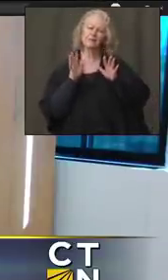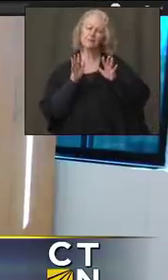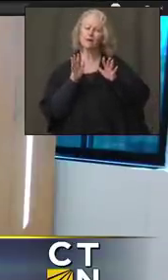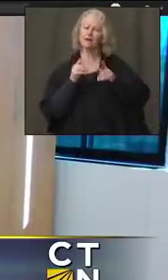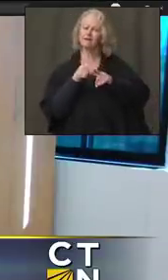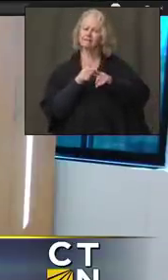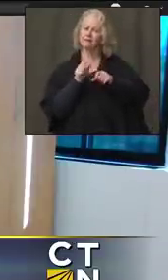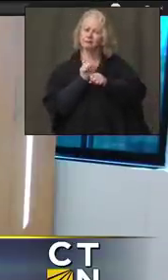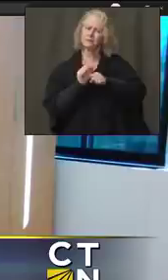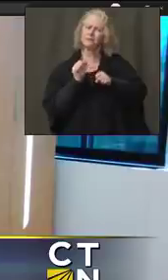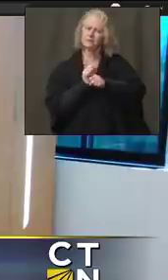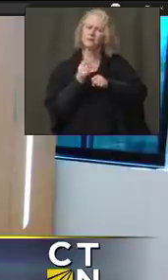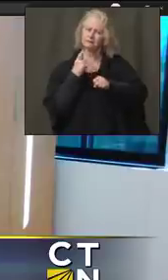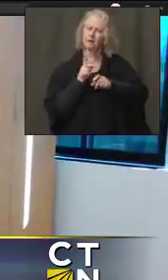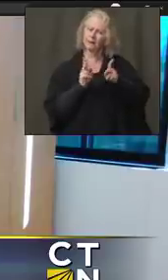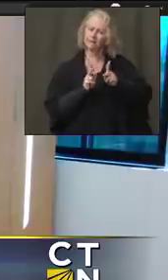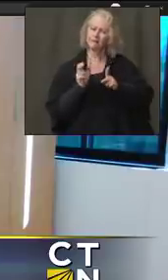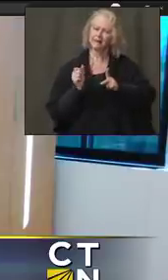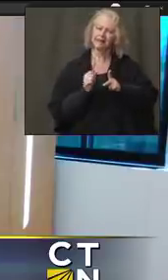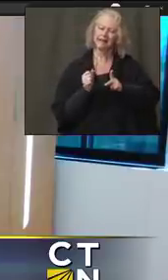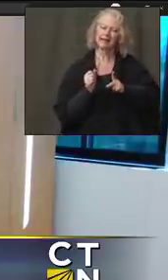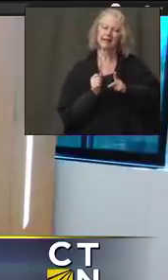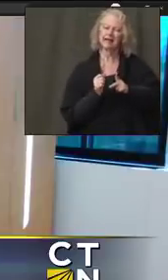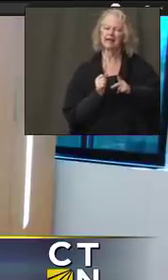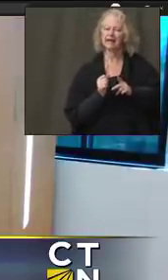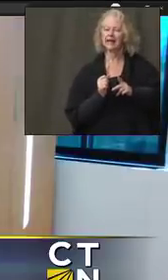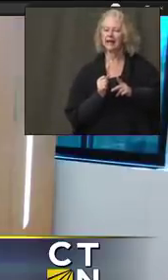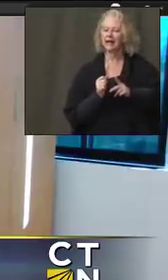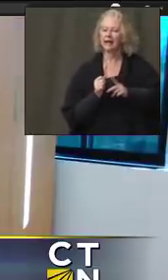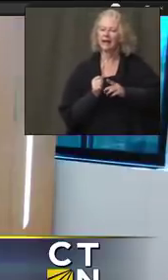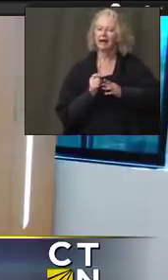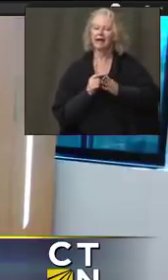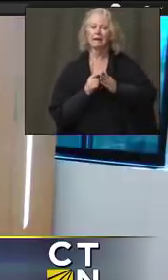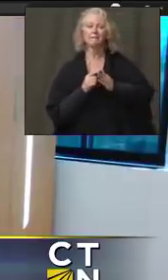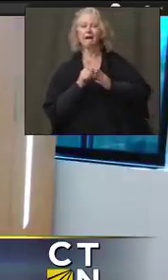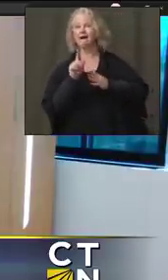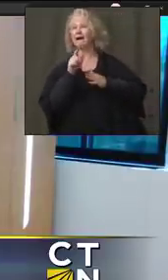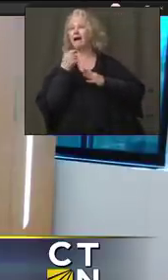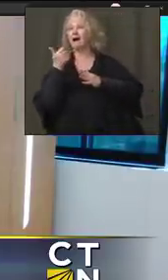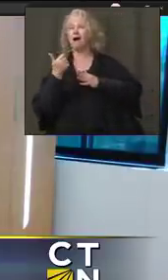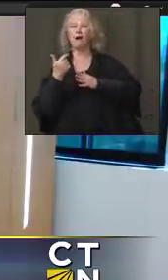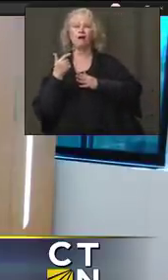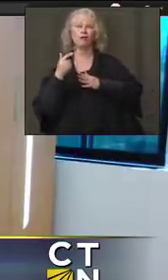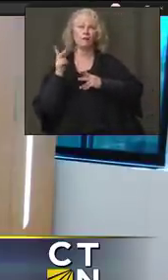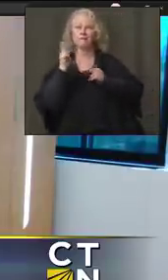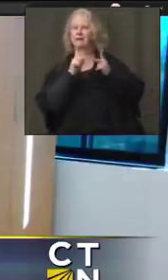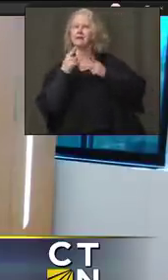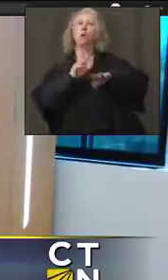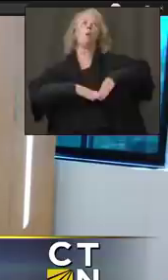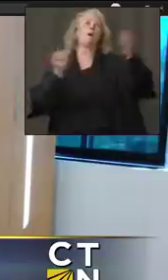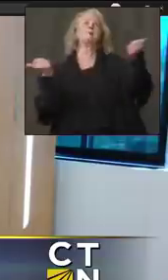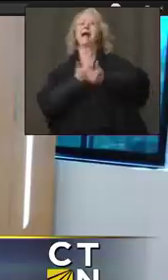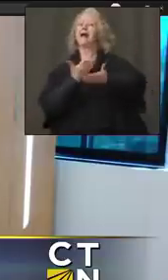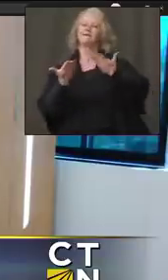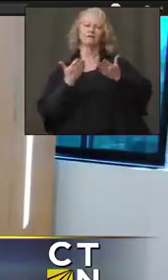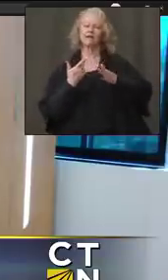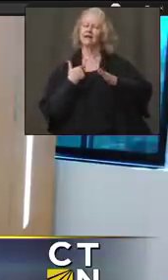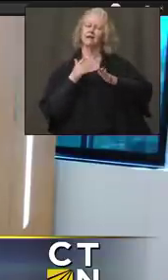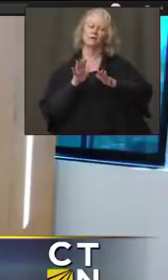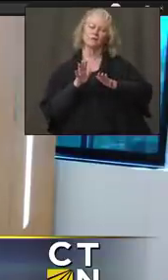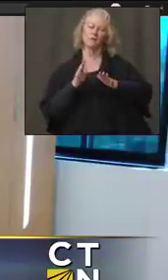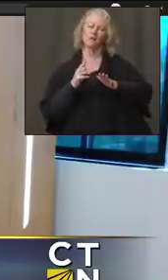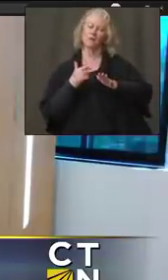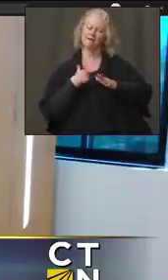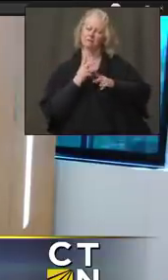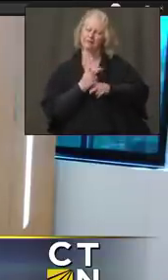employment. But we can't turn on a switch and say, let's open everything. So what we're doing is saying, let's put in very strict